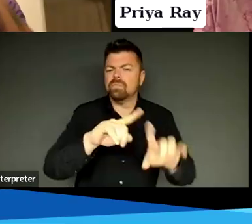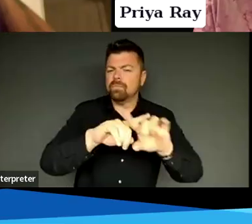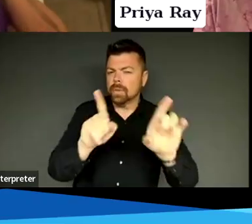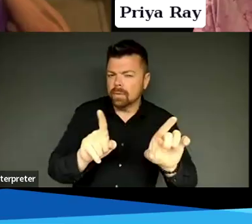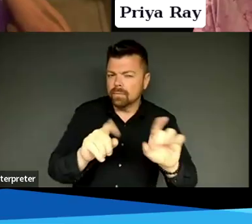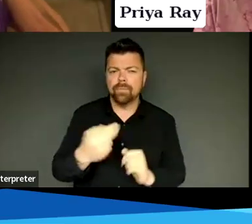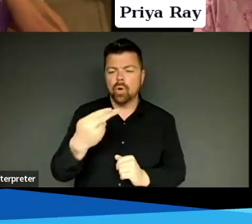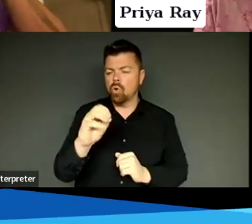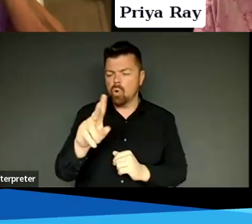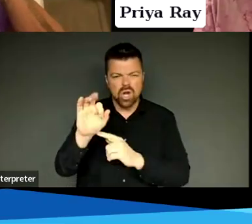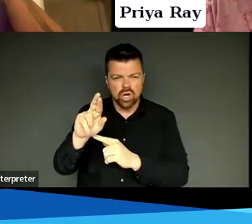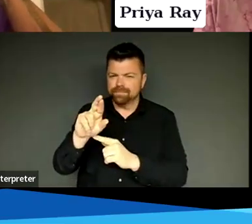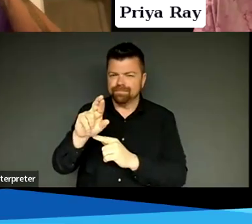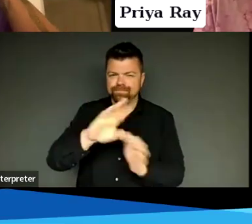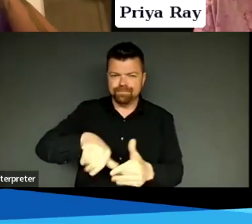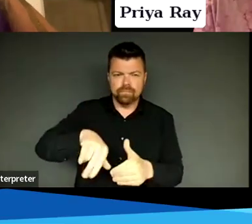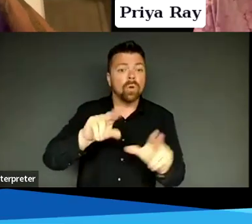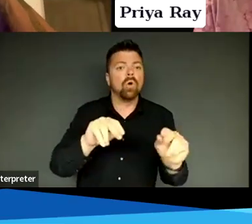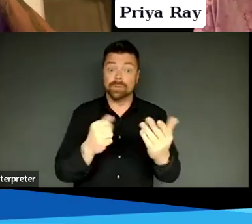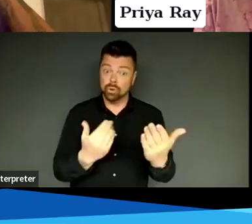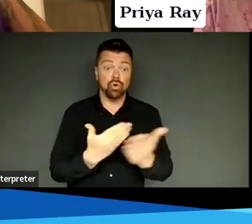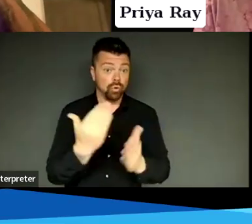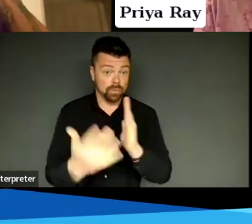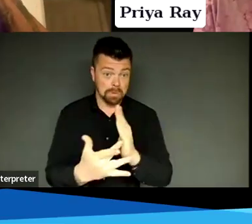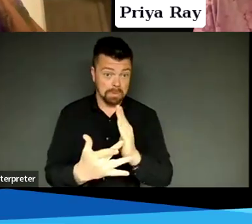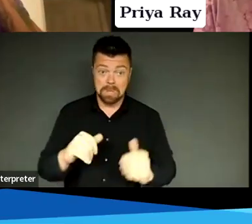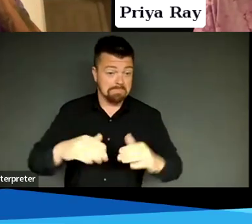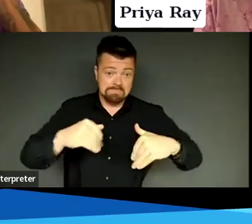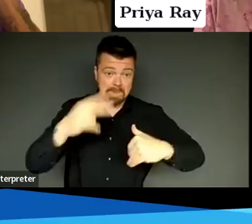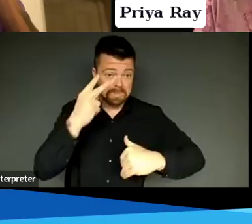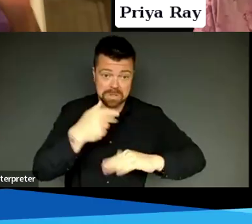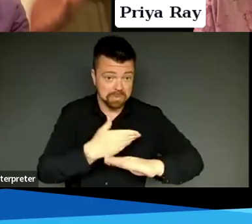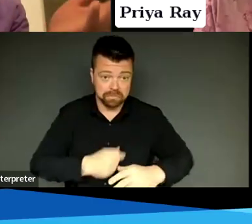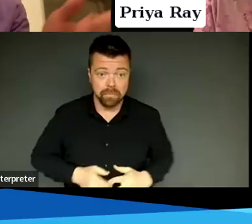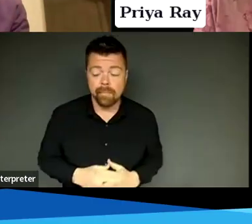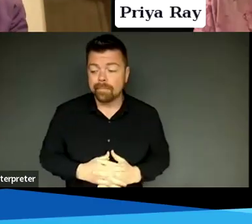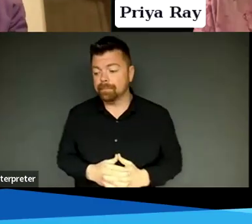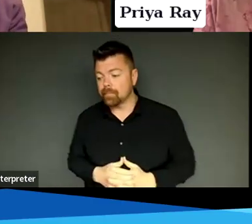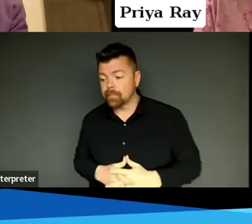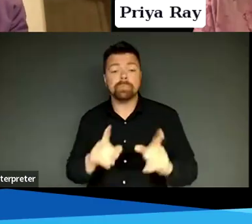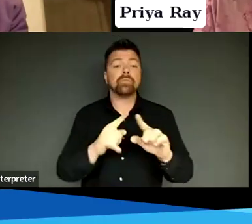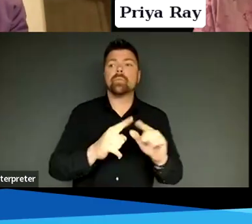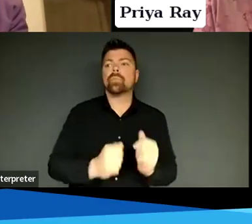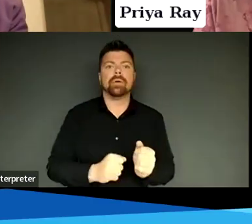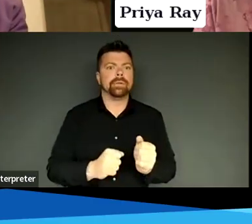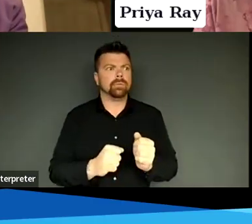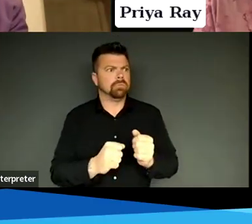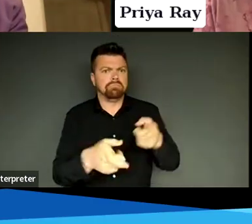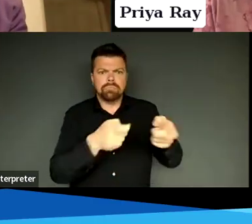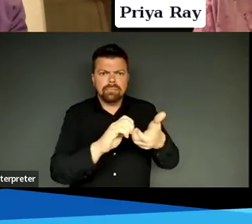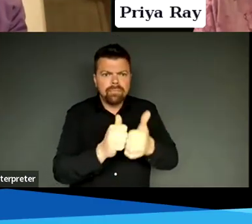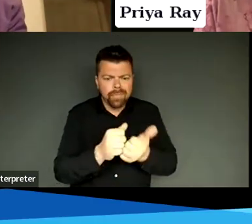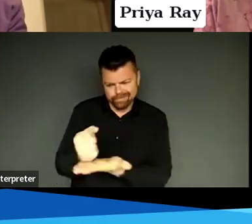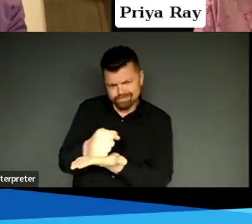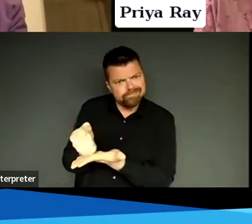something different. This is something actually brand new. I never seen it Oh, before, but it runs all by remote control, and I